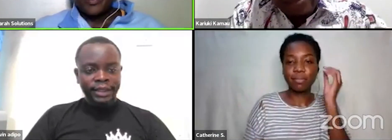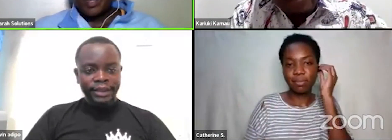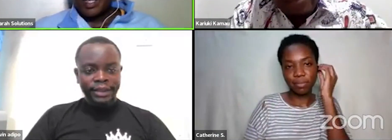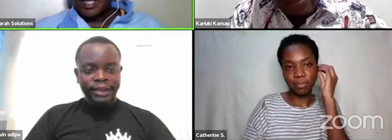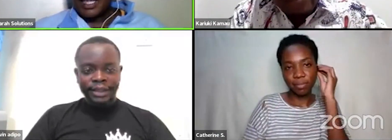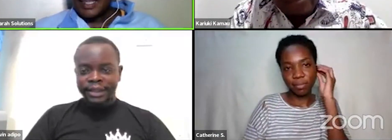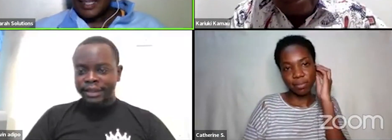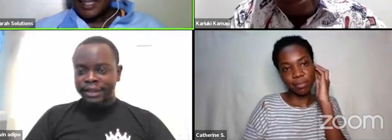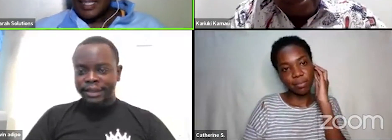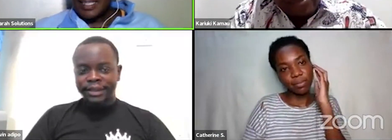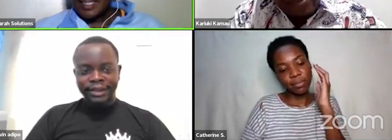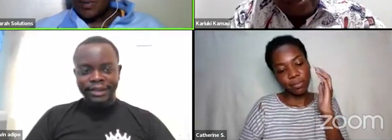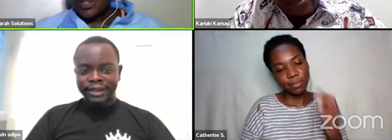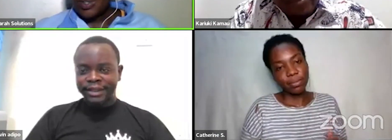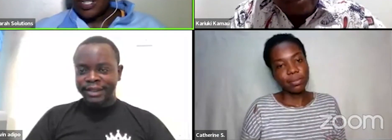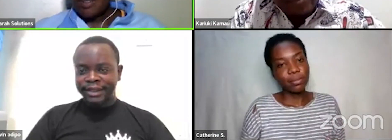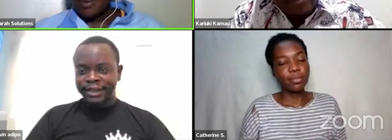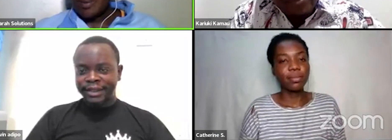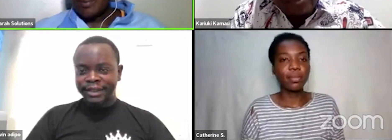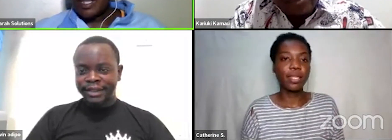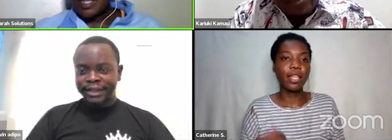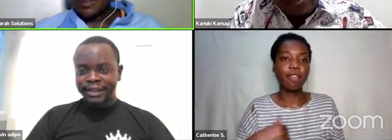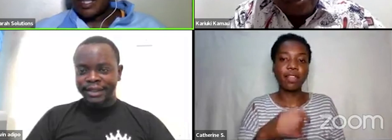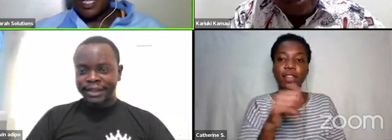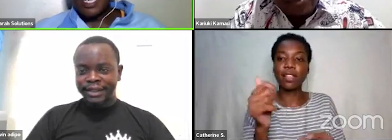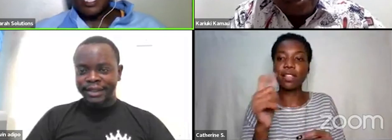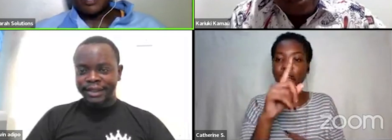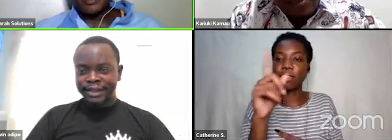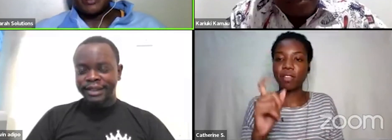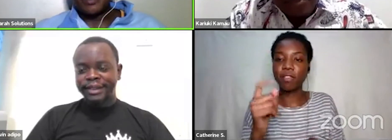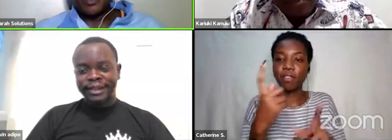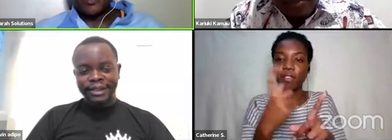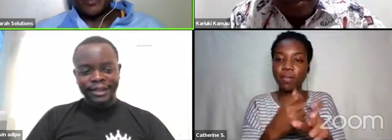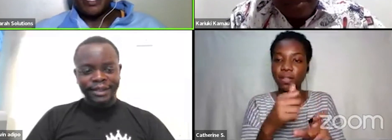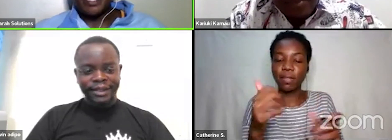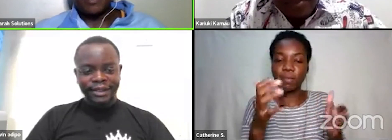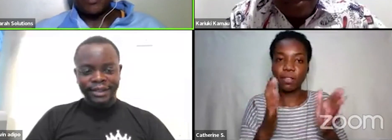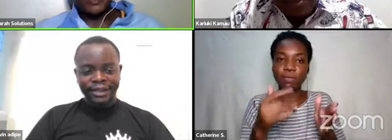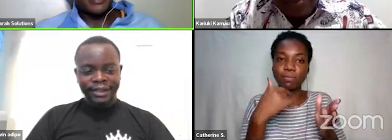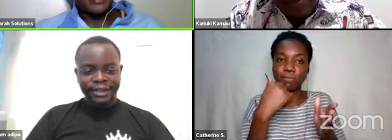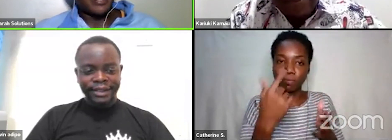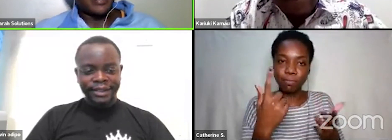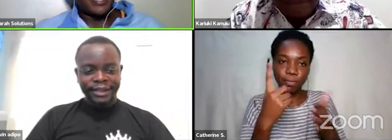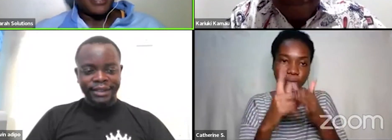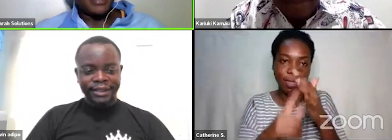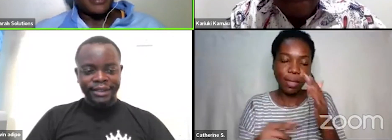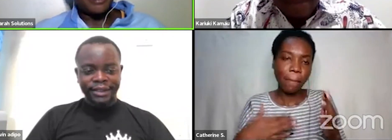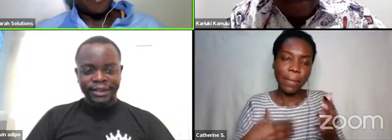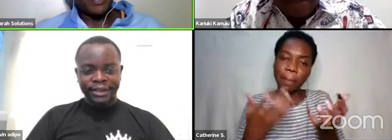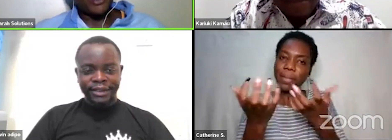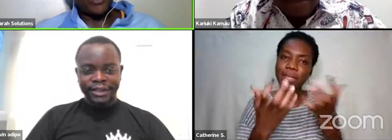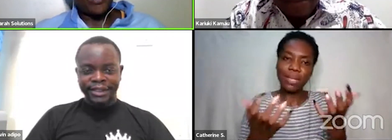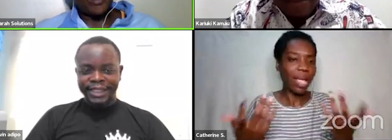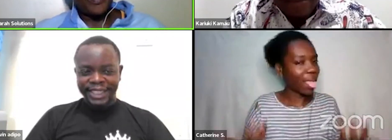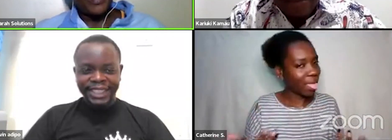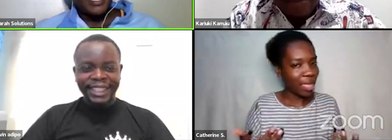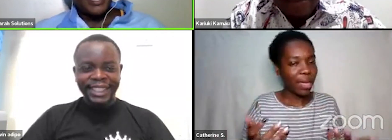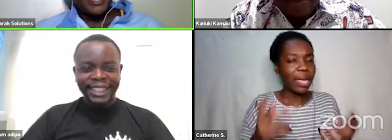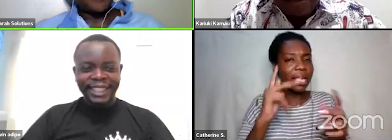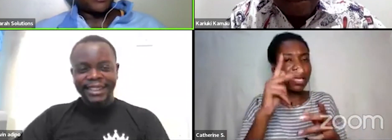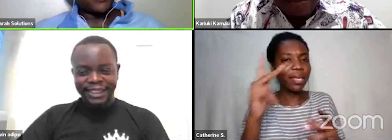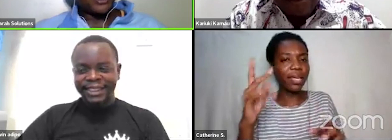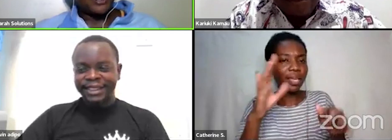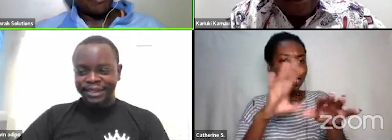That's true. And there's another question here from Mabwatsi who's saying, I am an entrepreneur myself. Where does KK seek his inspiration